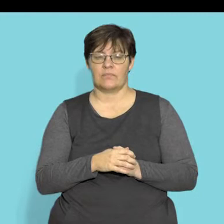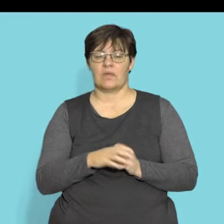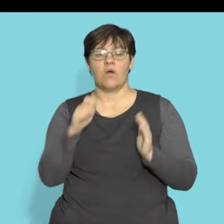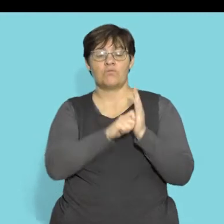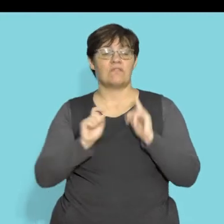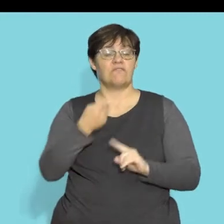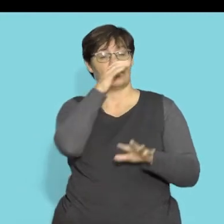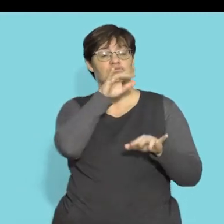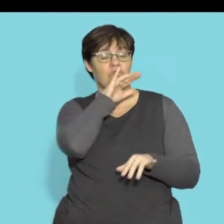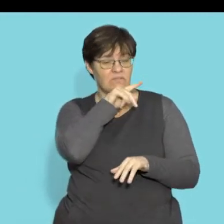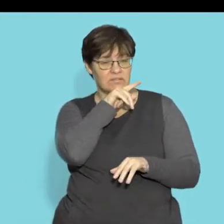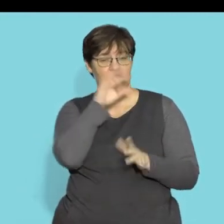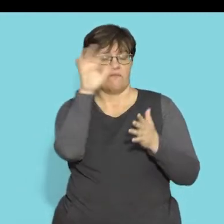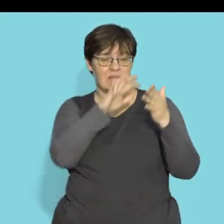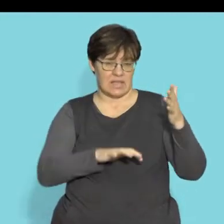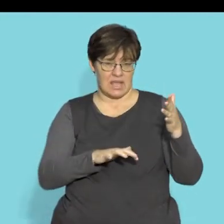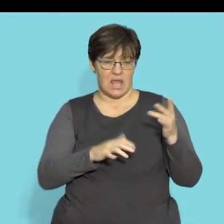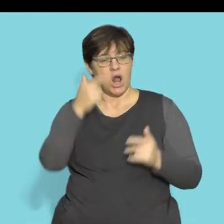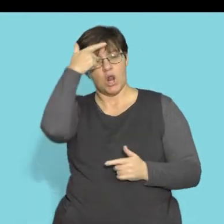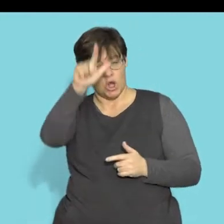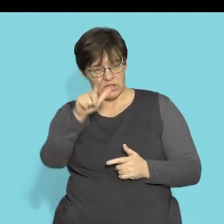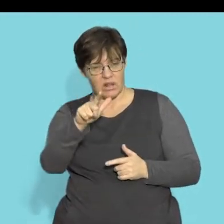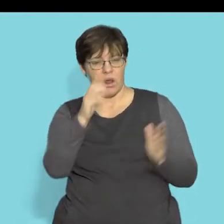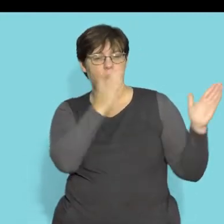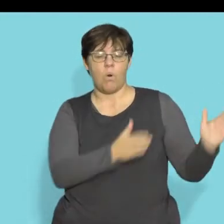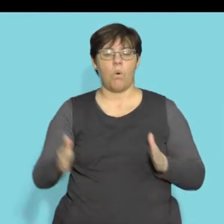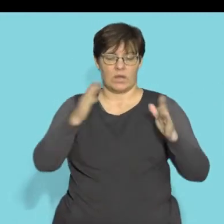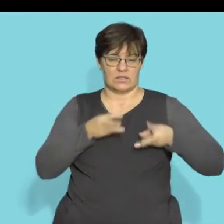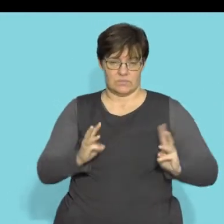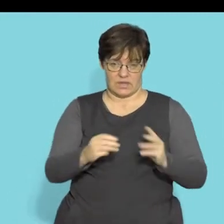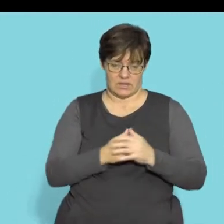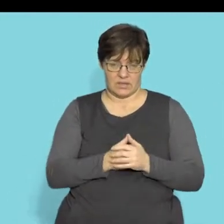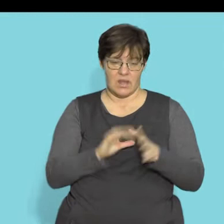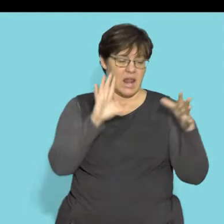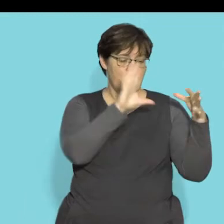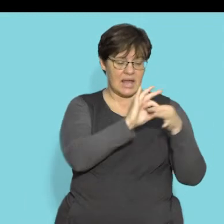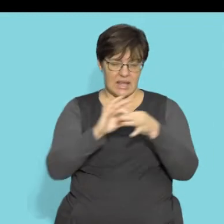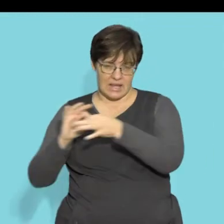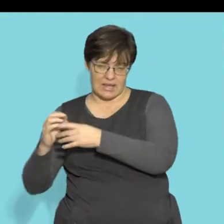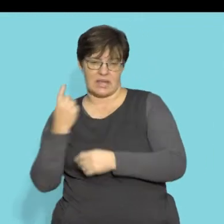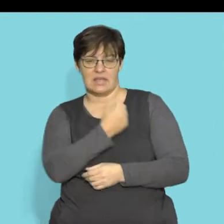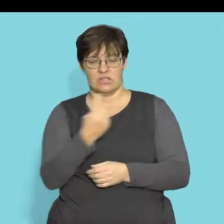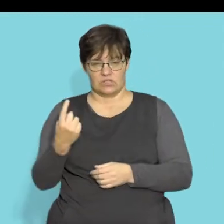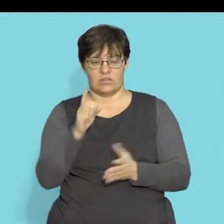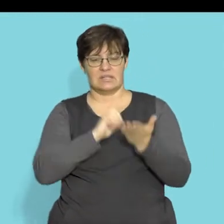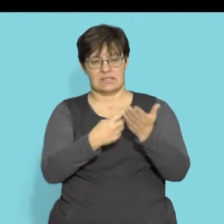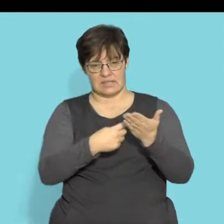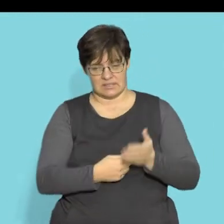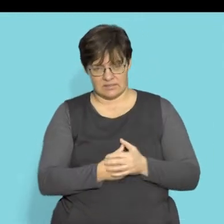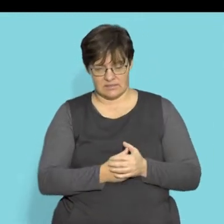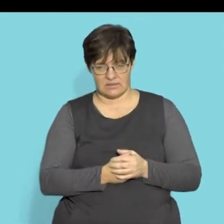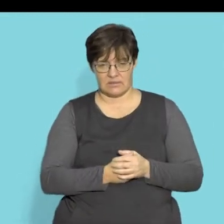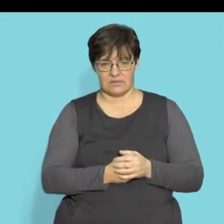Write the first draft of your essay in a logical and organized manner, linking each aspect that is